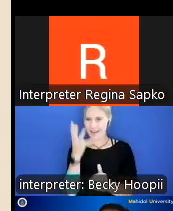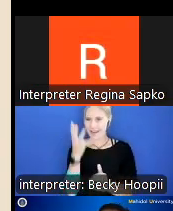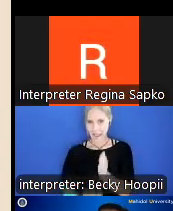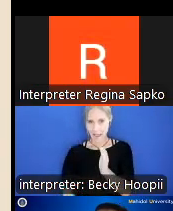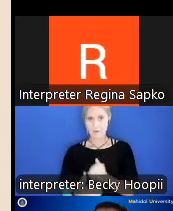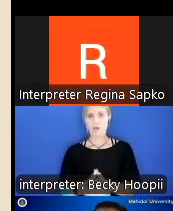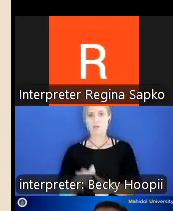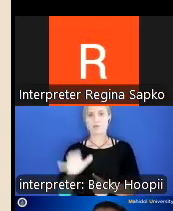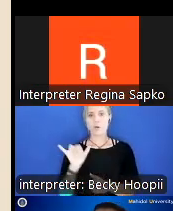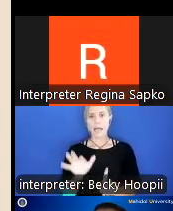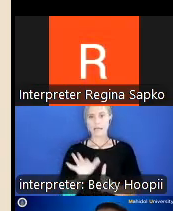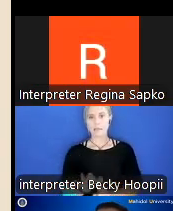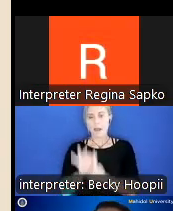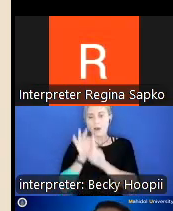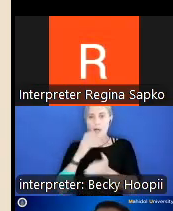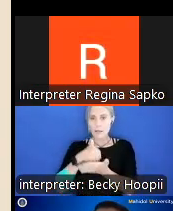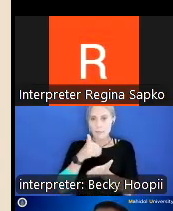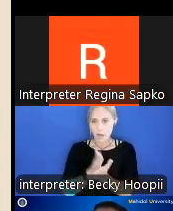government agency,